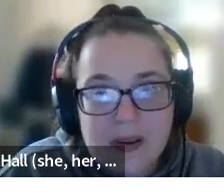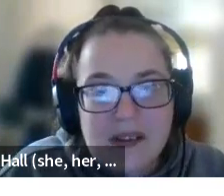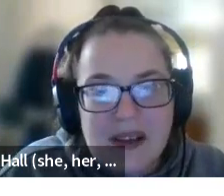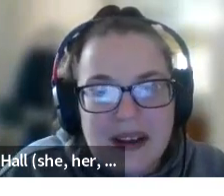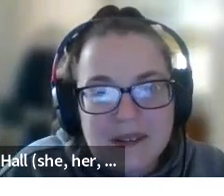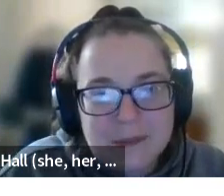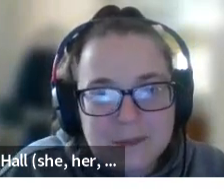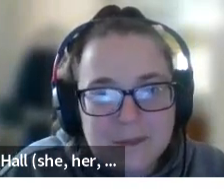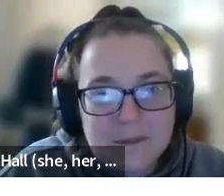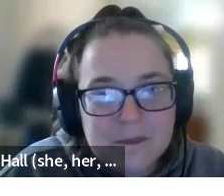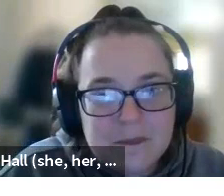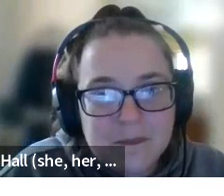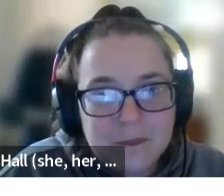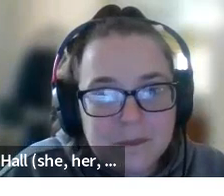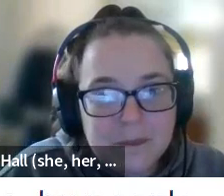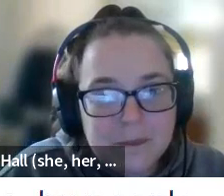Next slide.